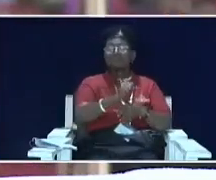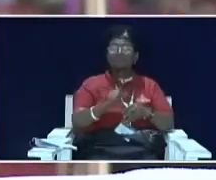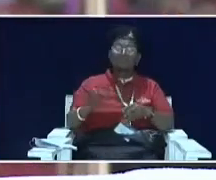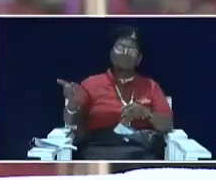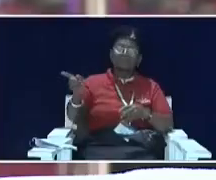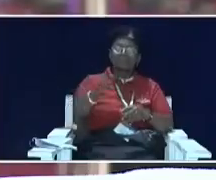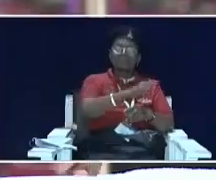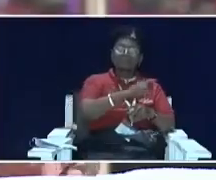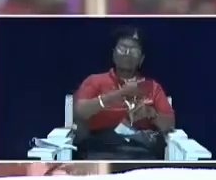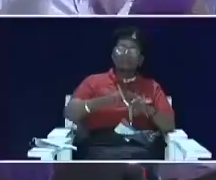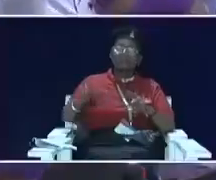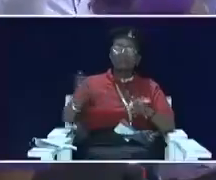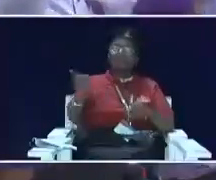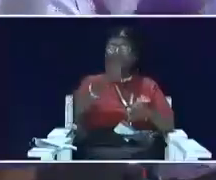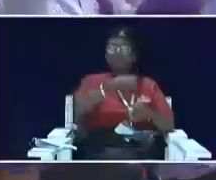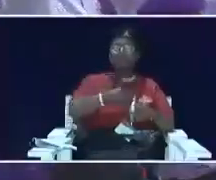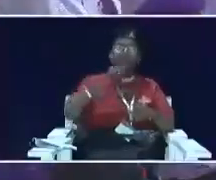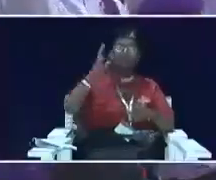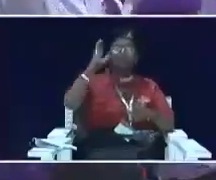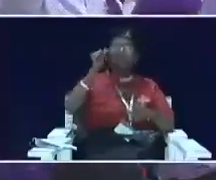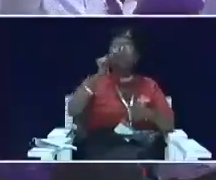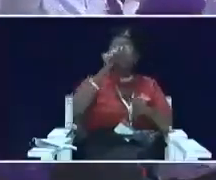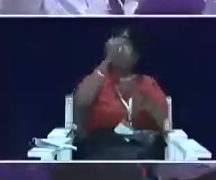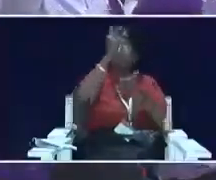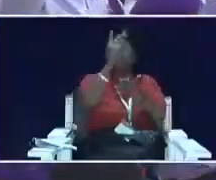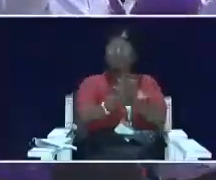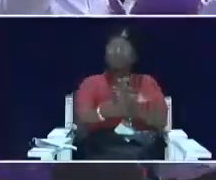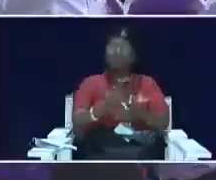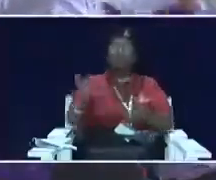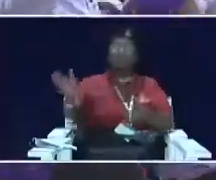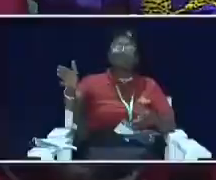that you will reach your goal.